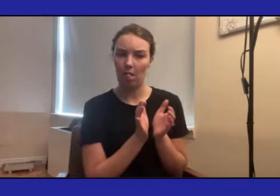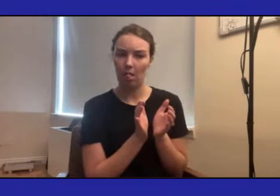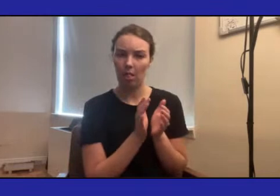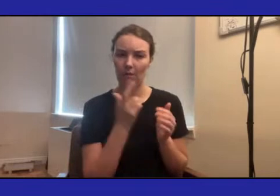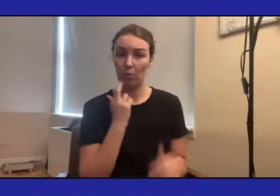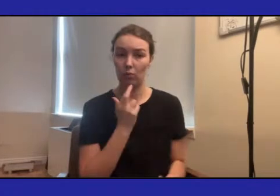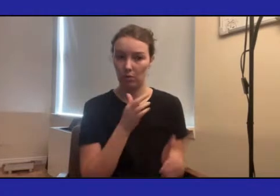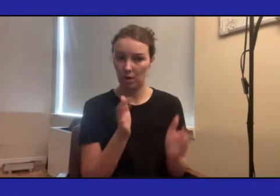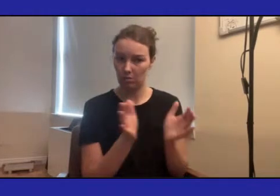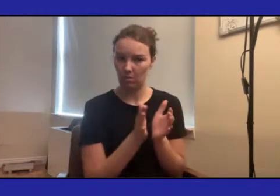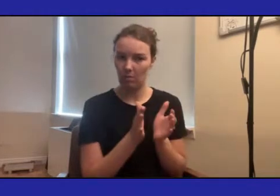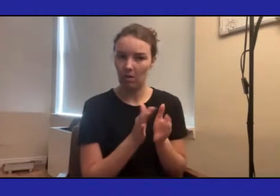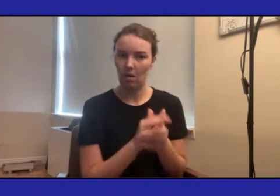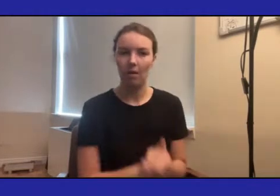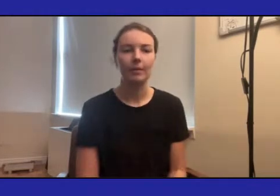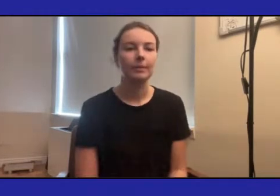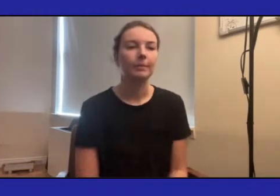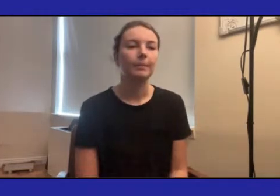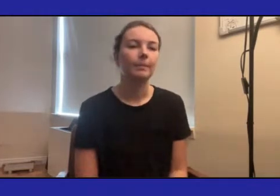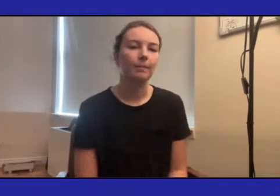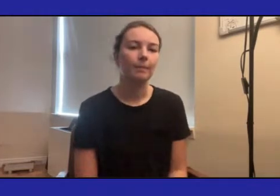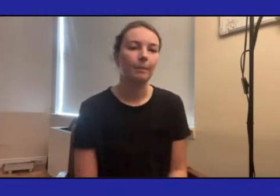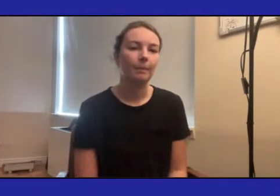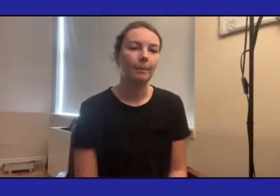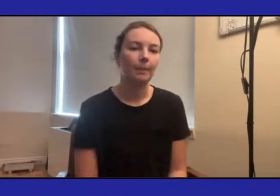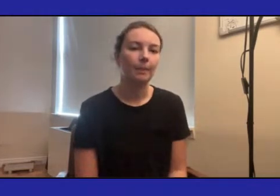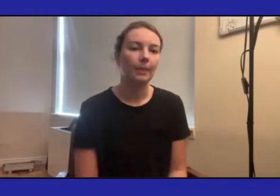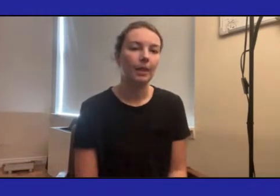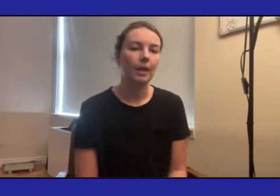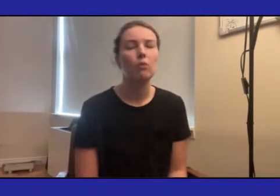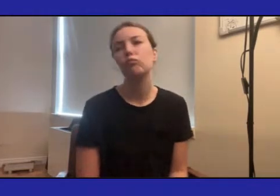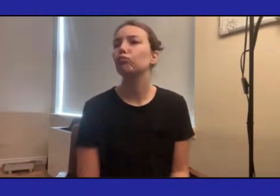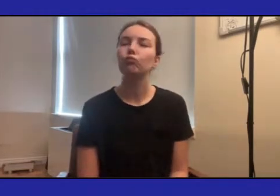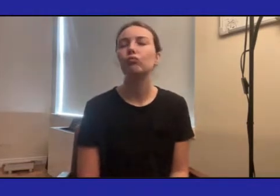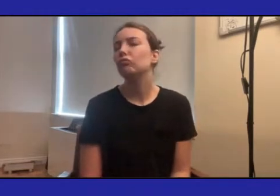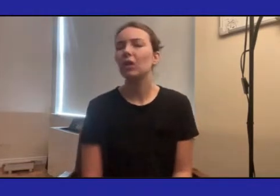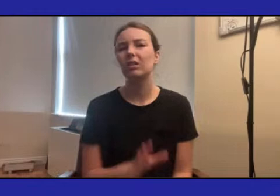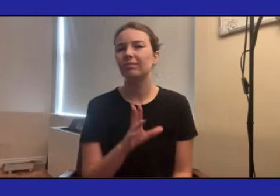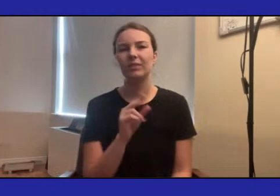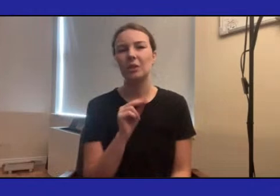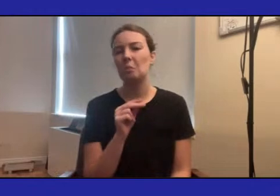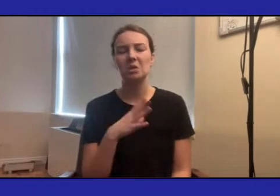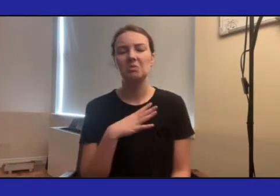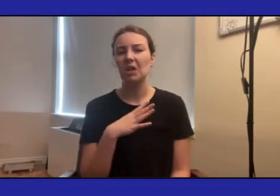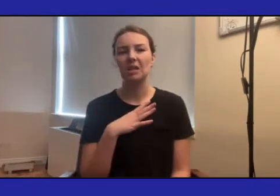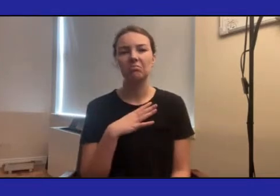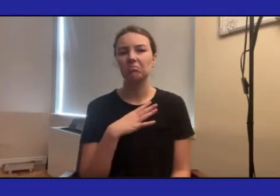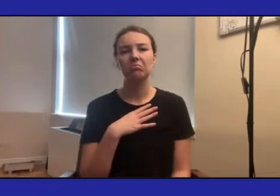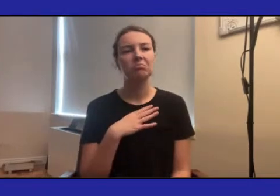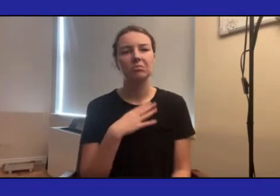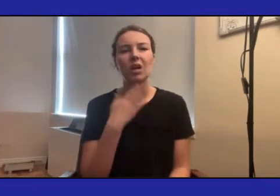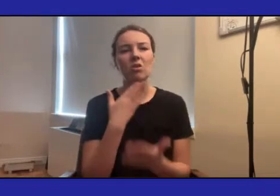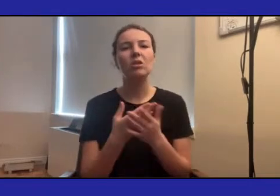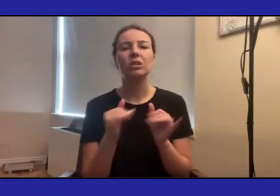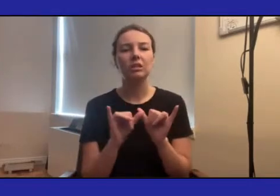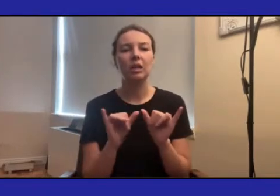It's pretty large. Pretty big. It's a decent size. Okay, that was just my question. Considering The what it is. experts.